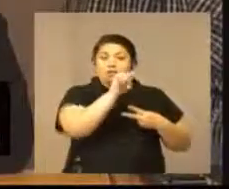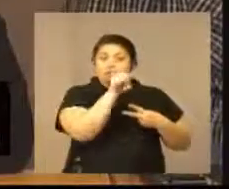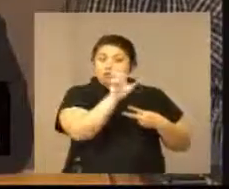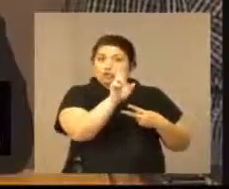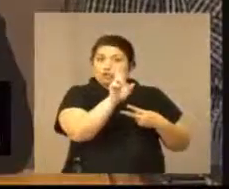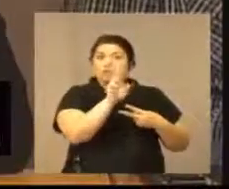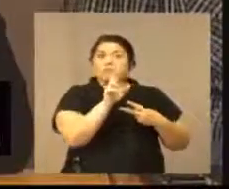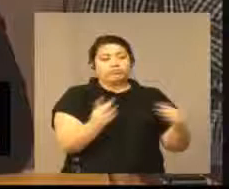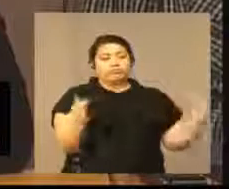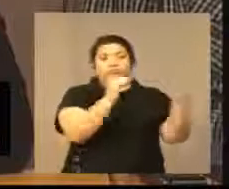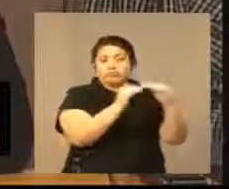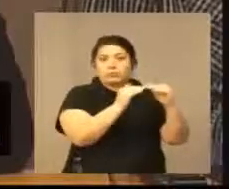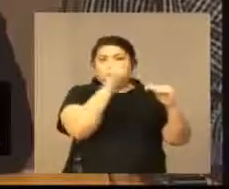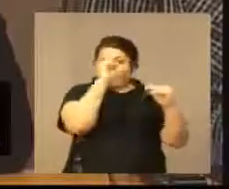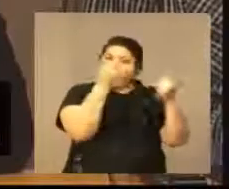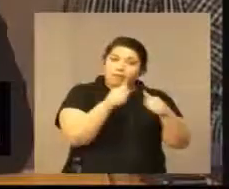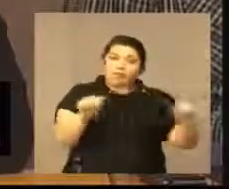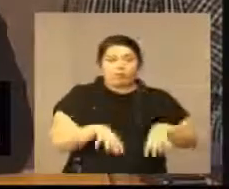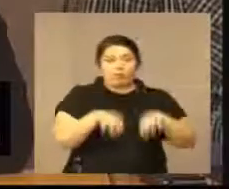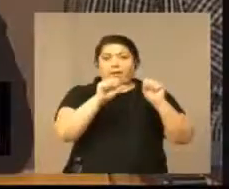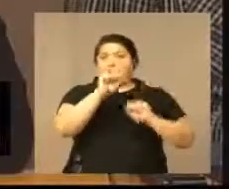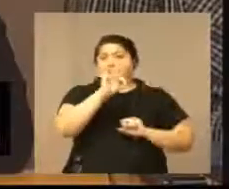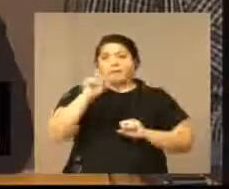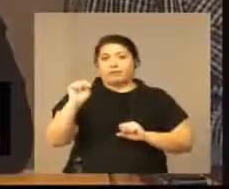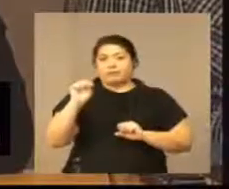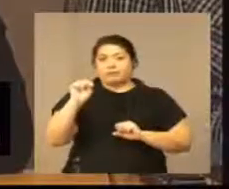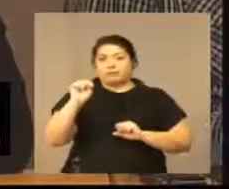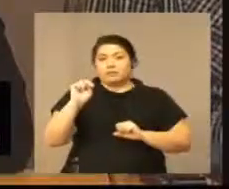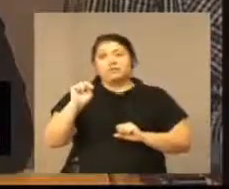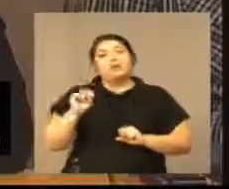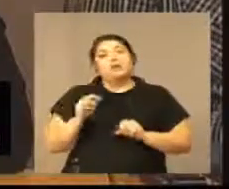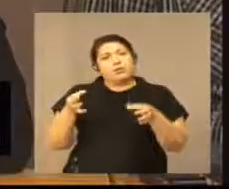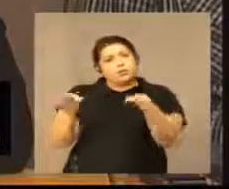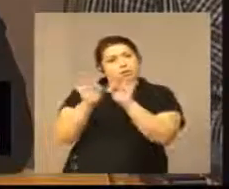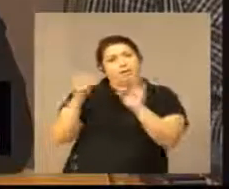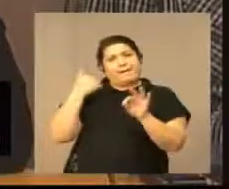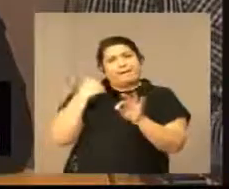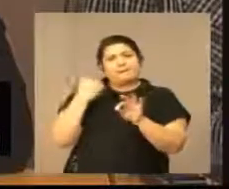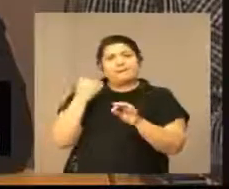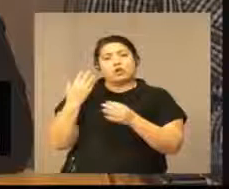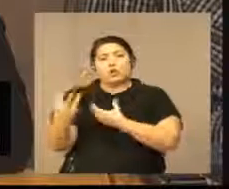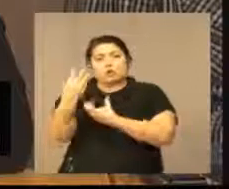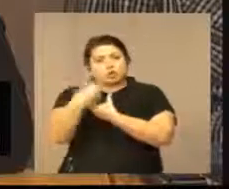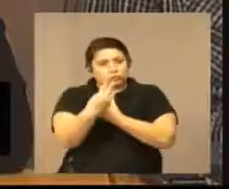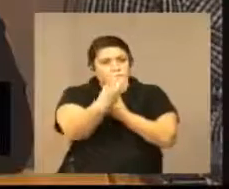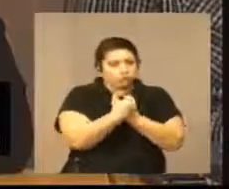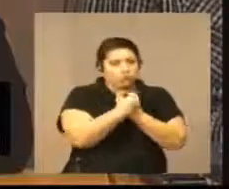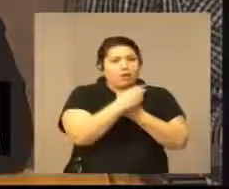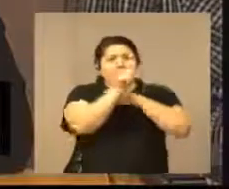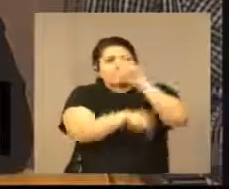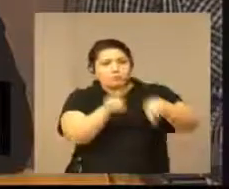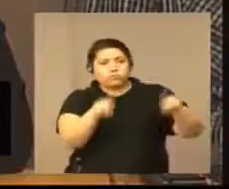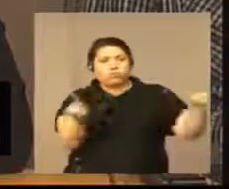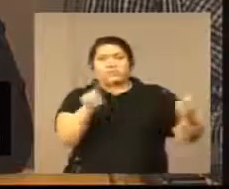that AFN does. Equally important is the application of an inclusion lens on legislative